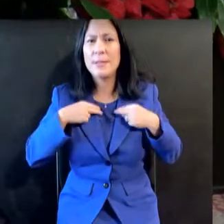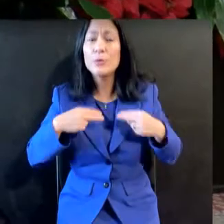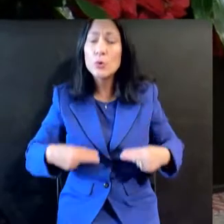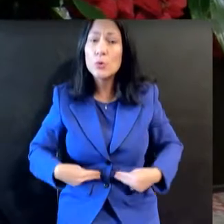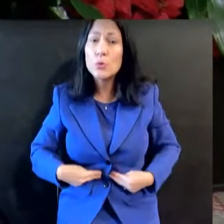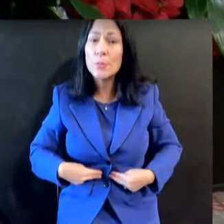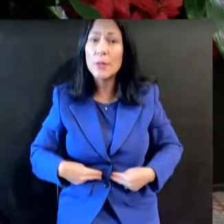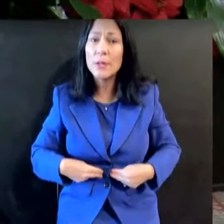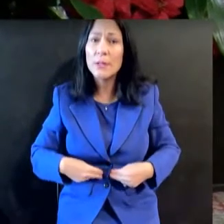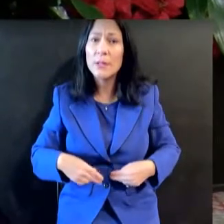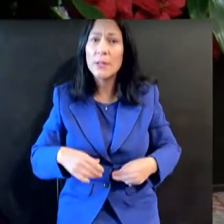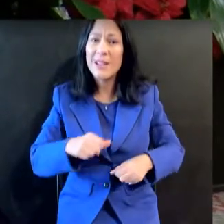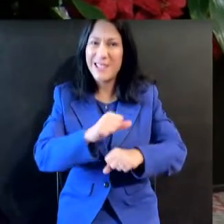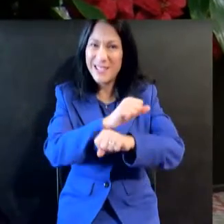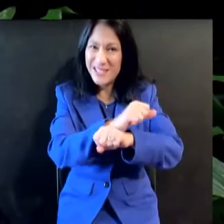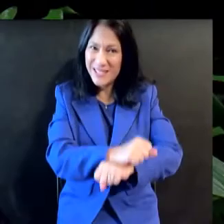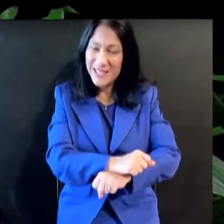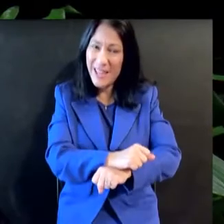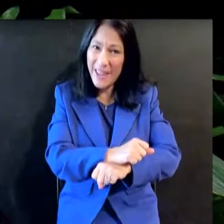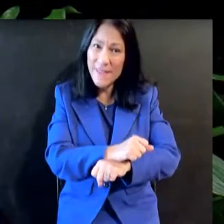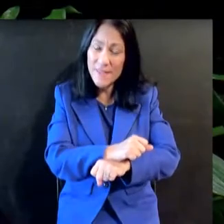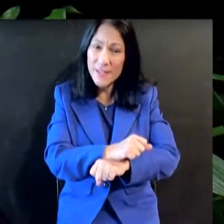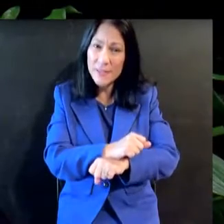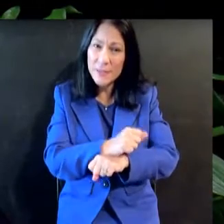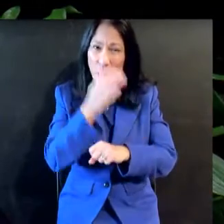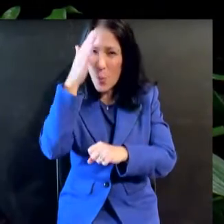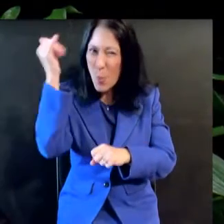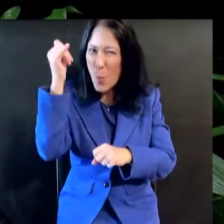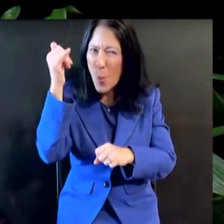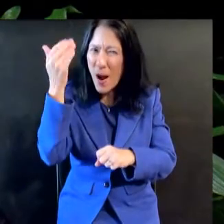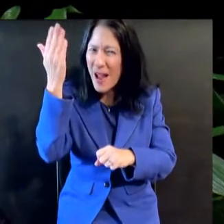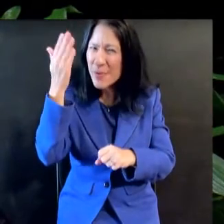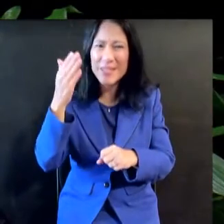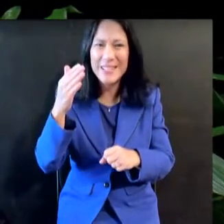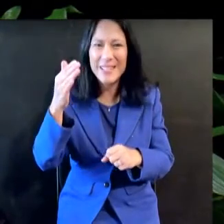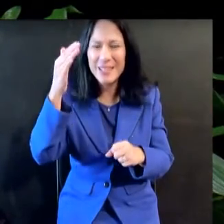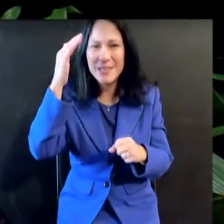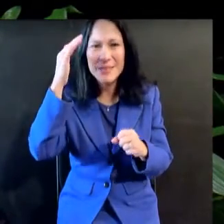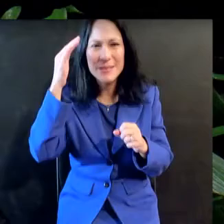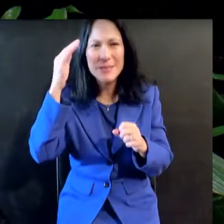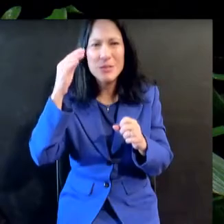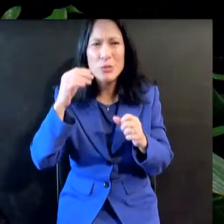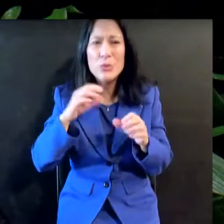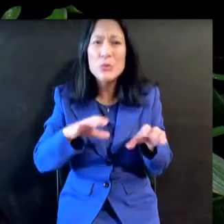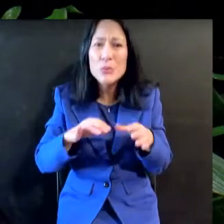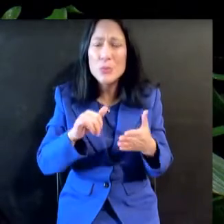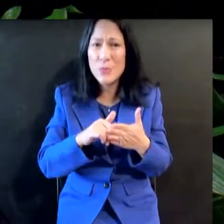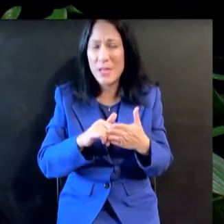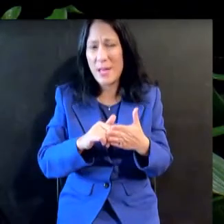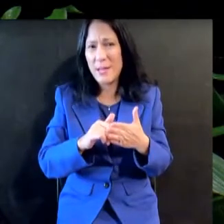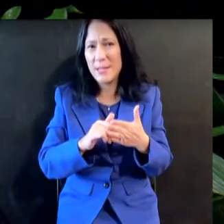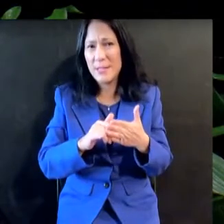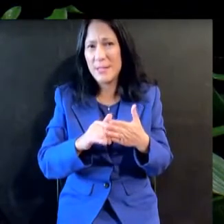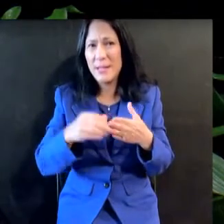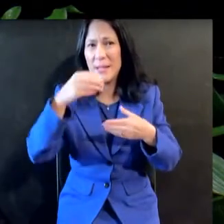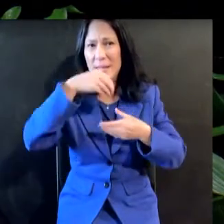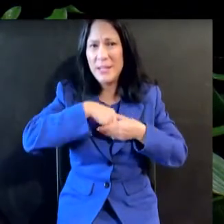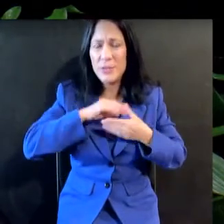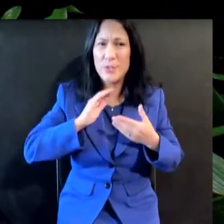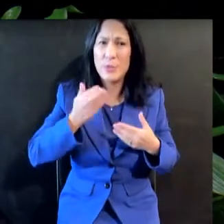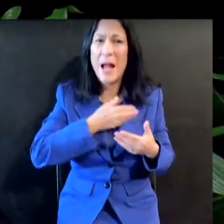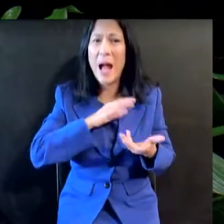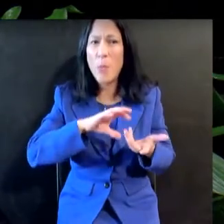of a slave. Why would he go that far? Why would he enter into our mess,